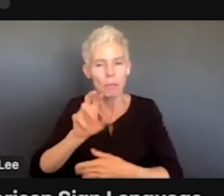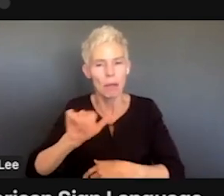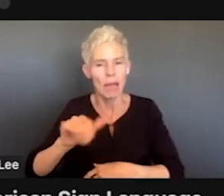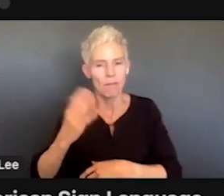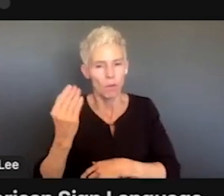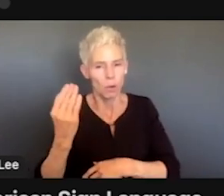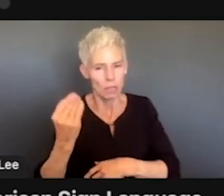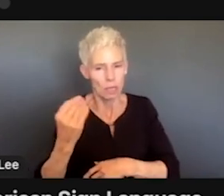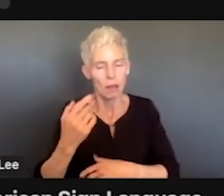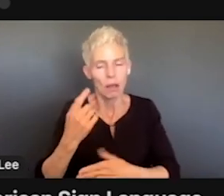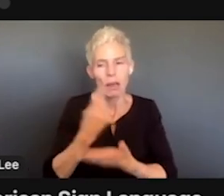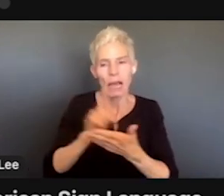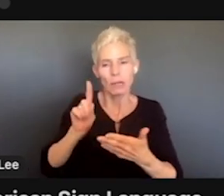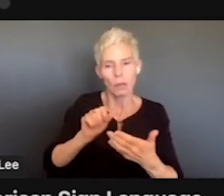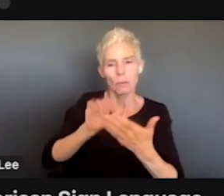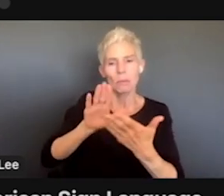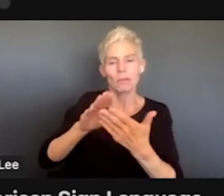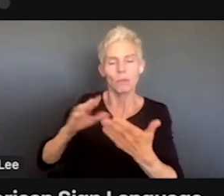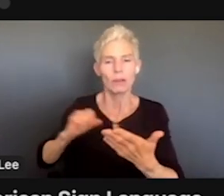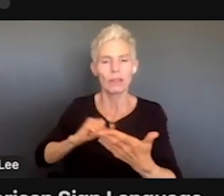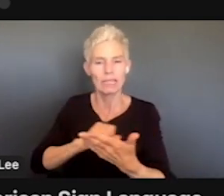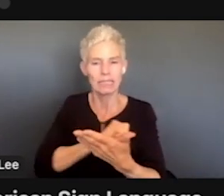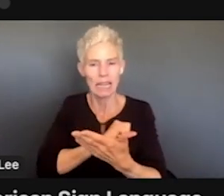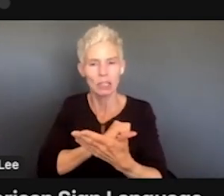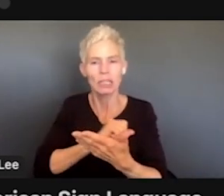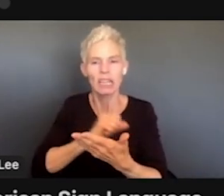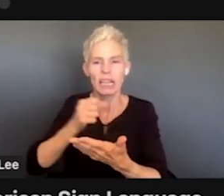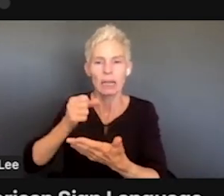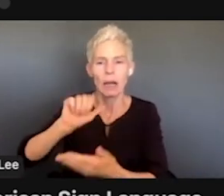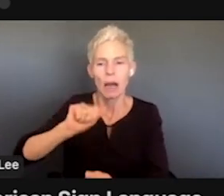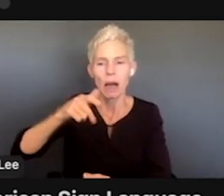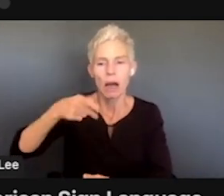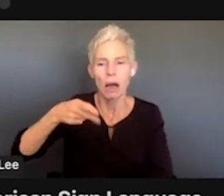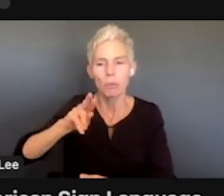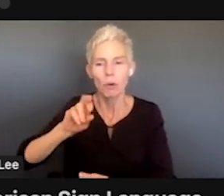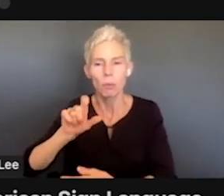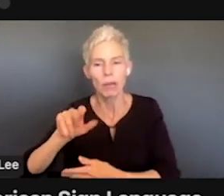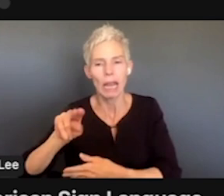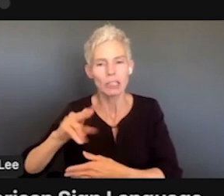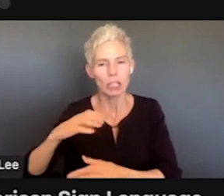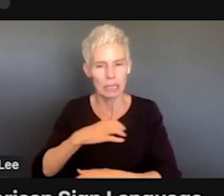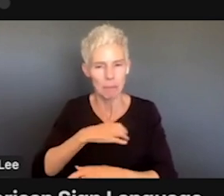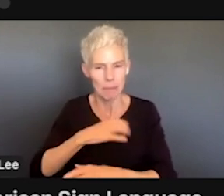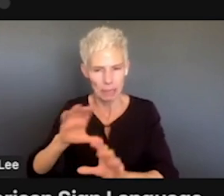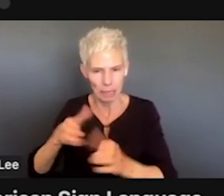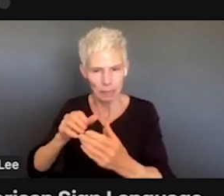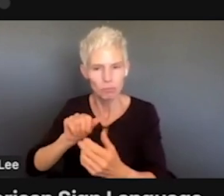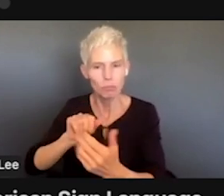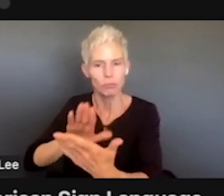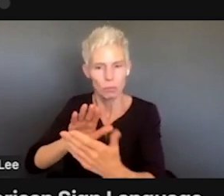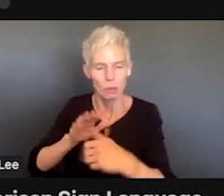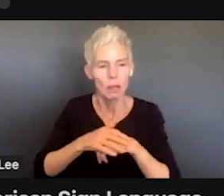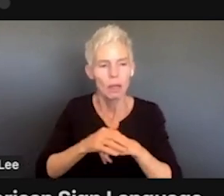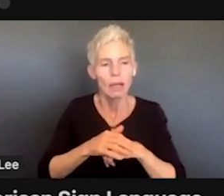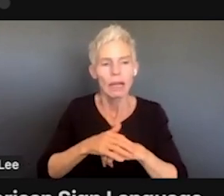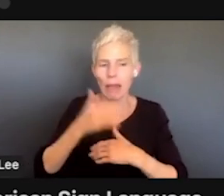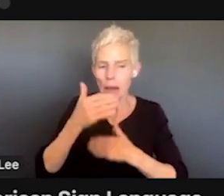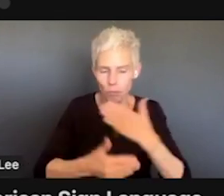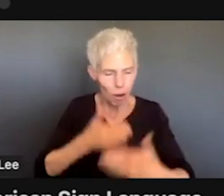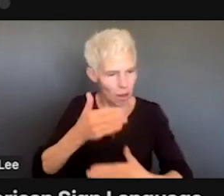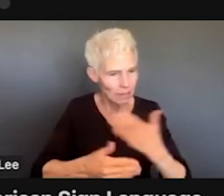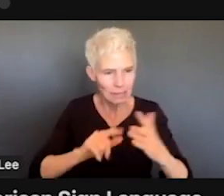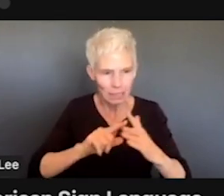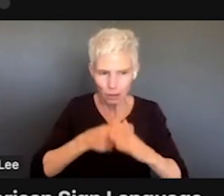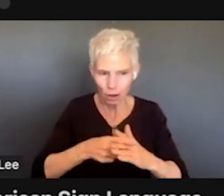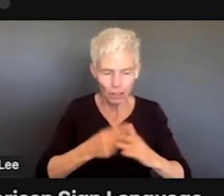appeared before the Senate Appropriations Committee. The process has begun moving along, as you can see in the